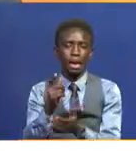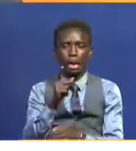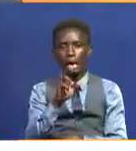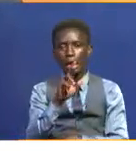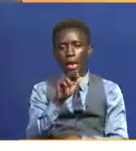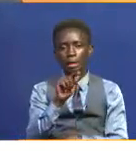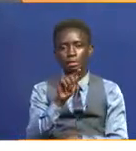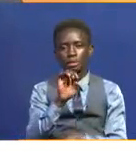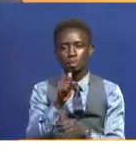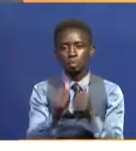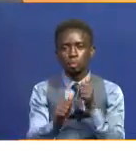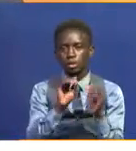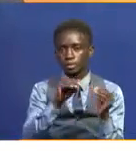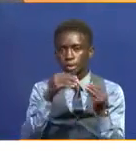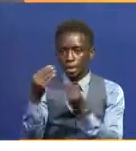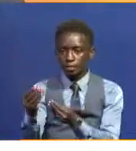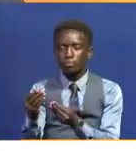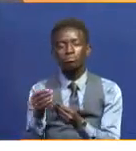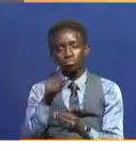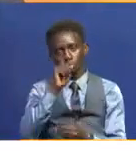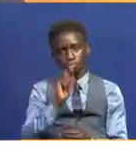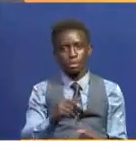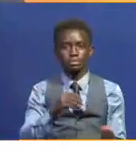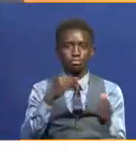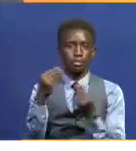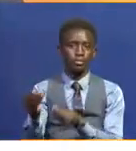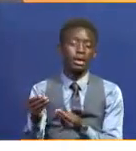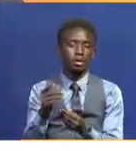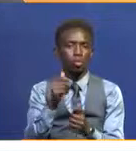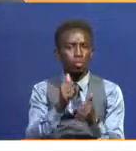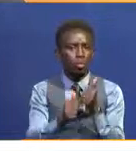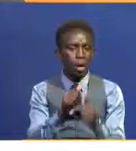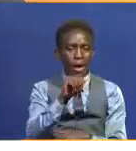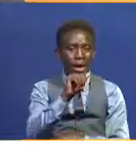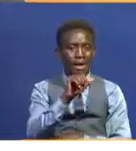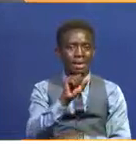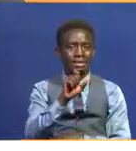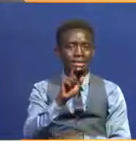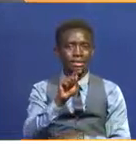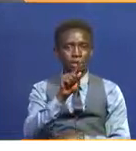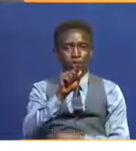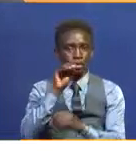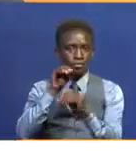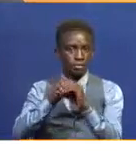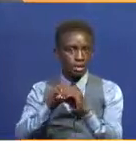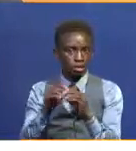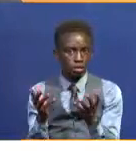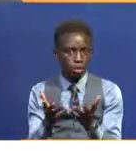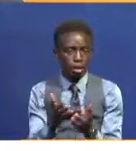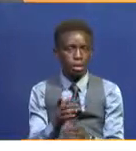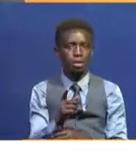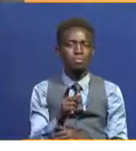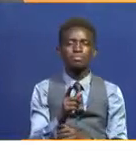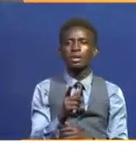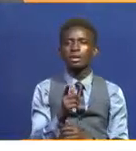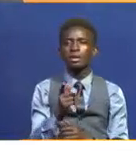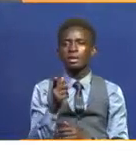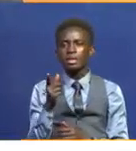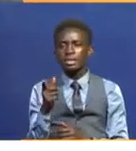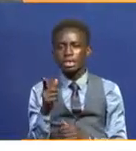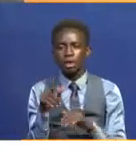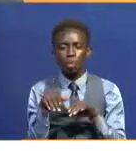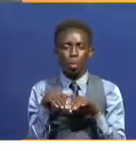giving? Yes, you will provide that. What assets have you invested in? What is maturing? How